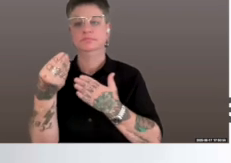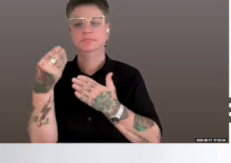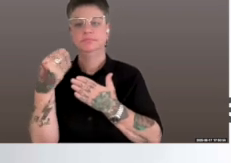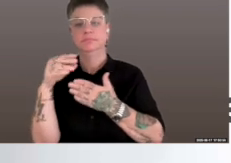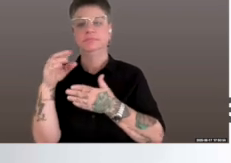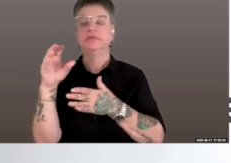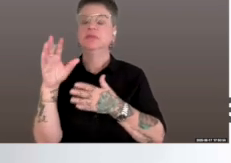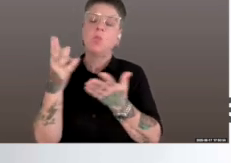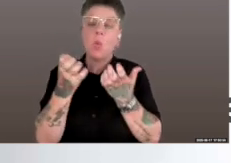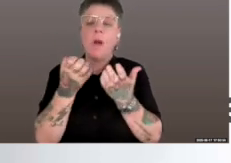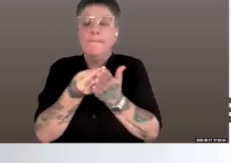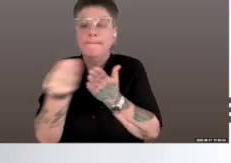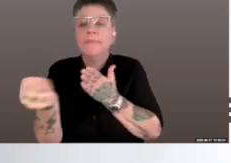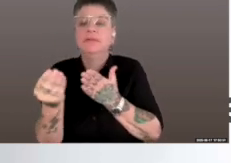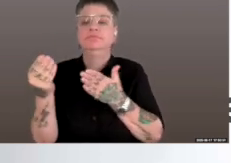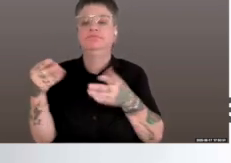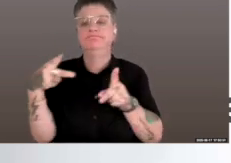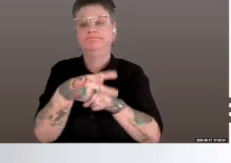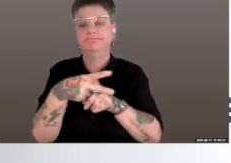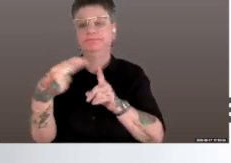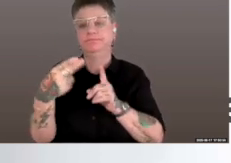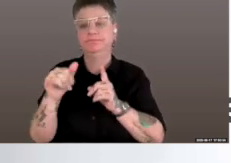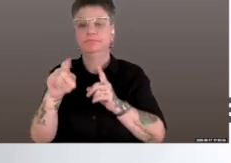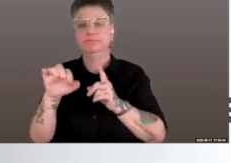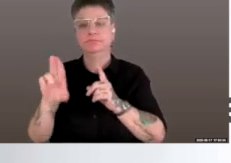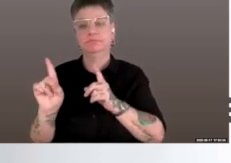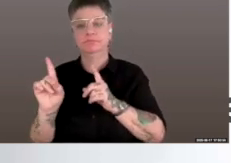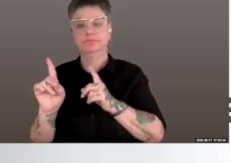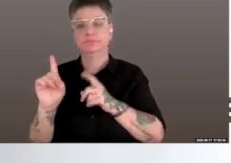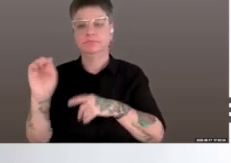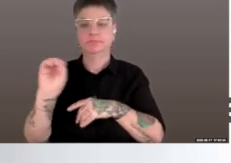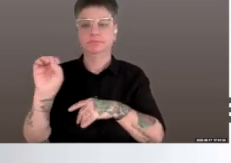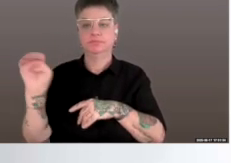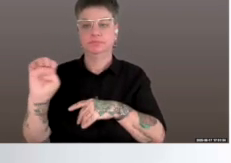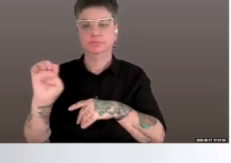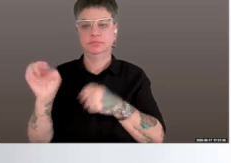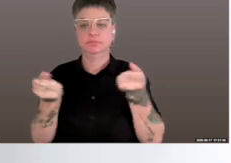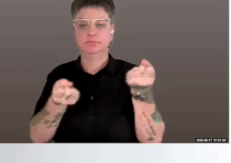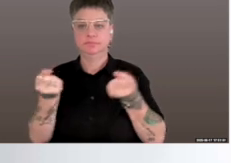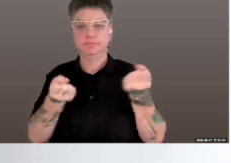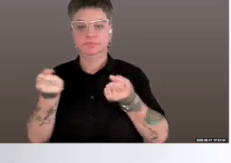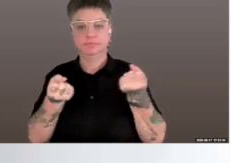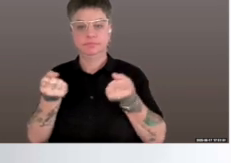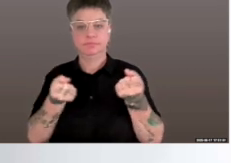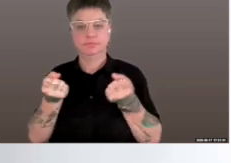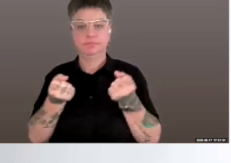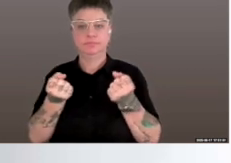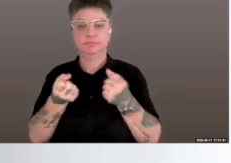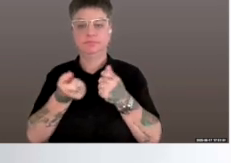$9.9 million was allocated in 2022, and no new funding has been allocated this year. Next slide, please.